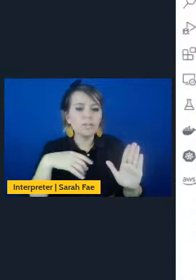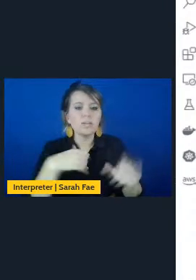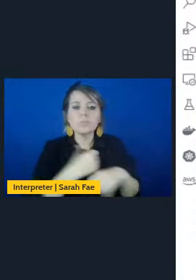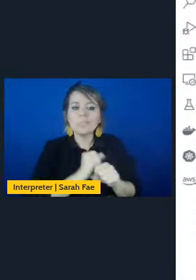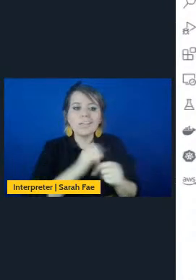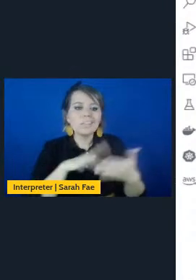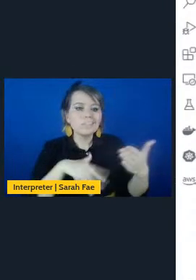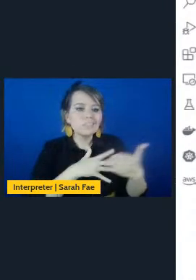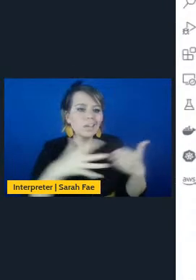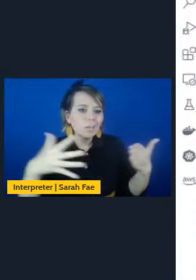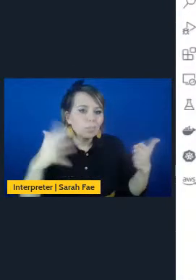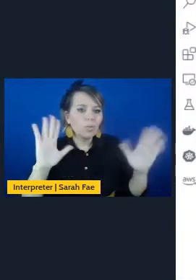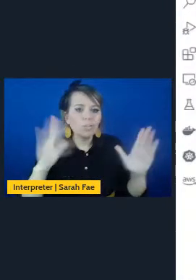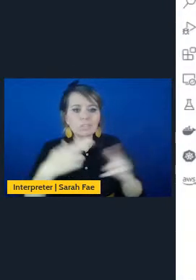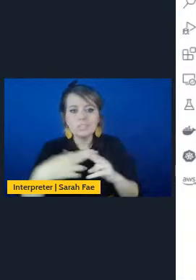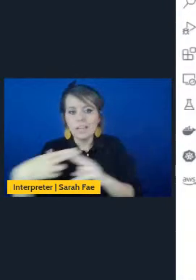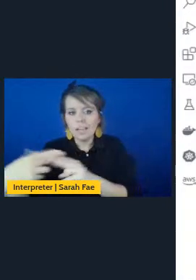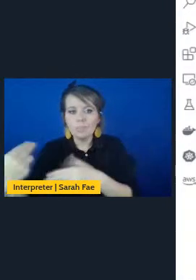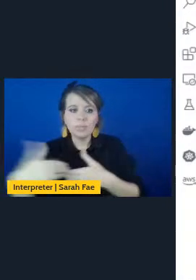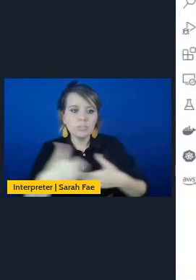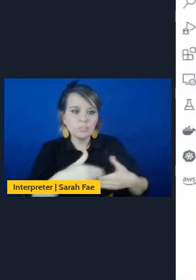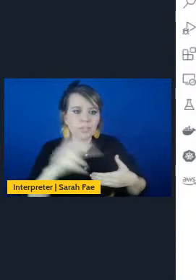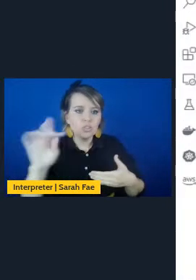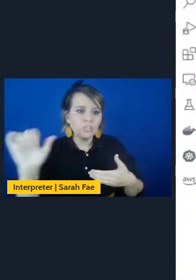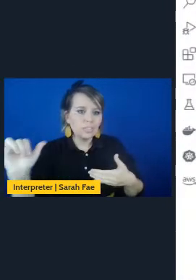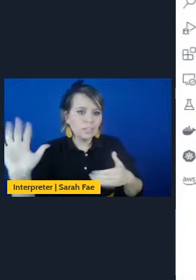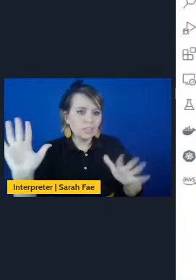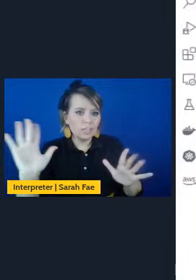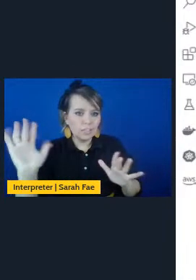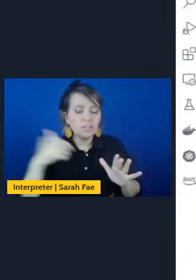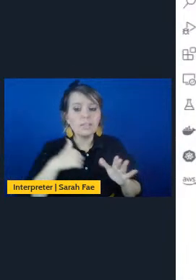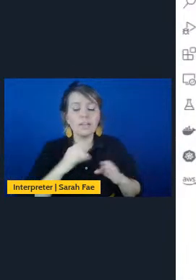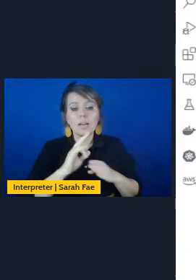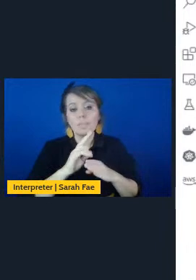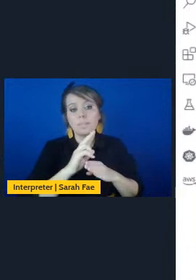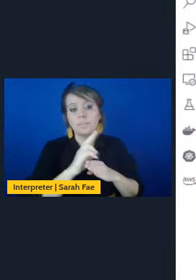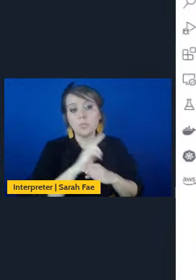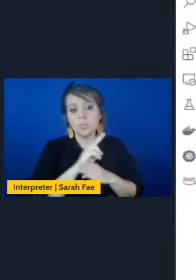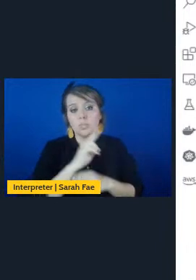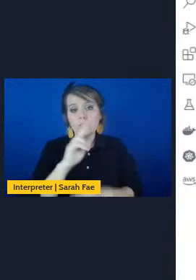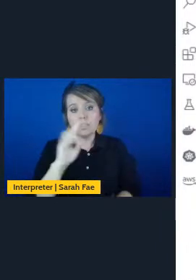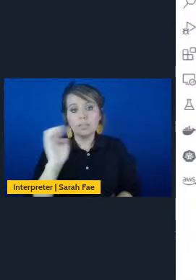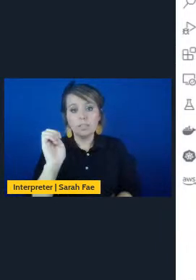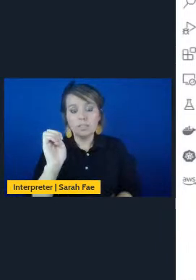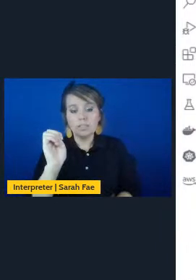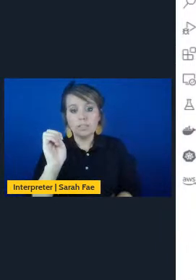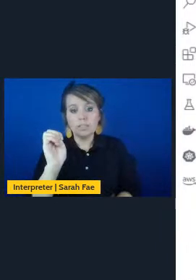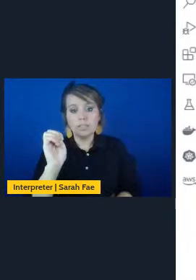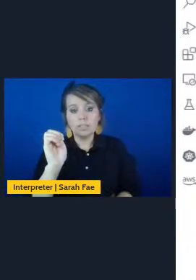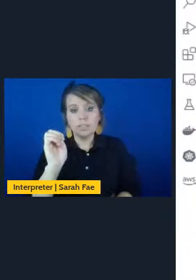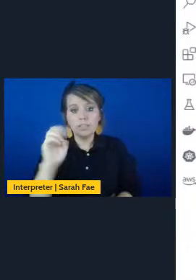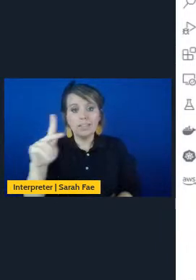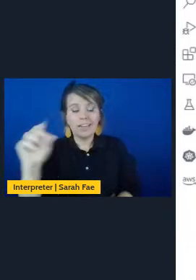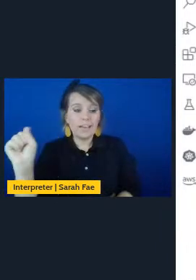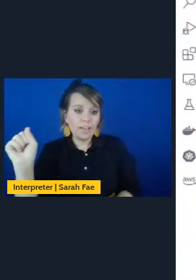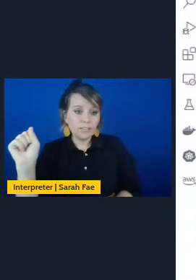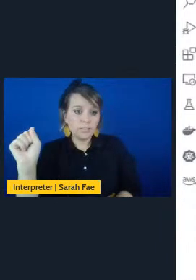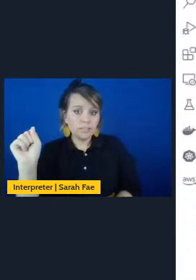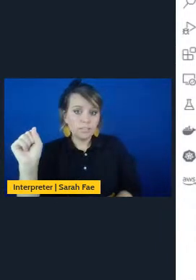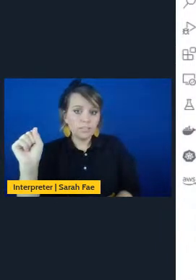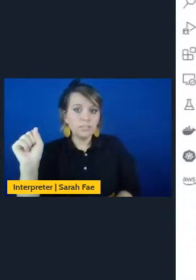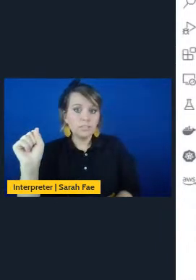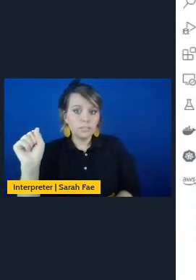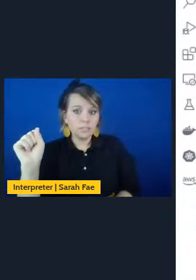with the table name, the partition key, so on and so forth. I'm using the EKS, the AWS EKS package from